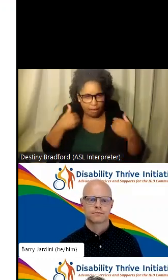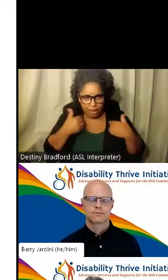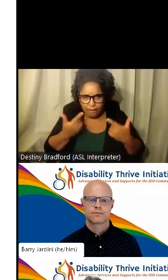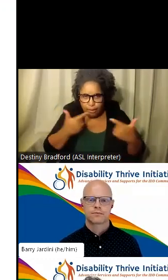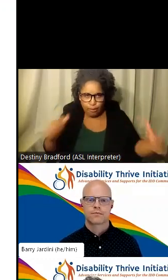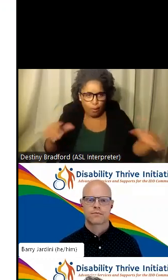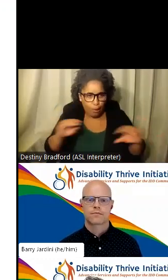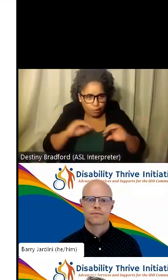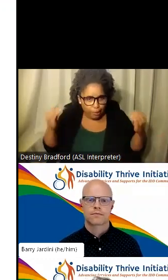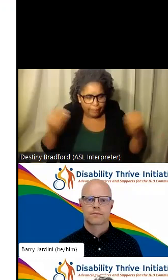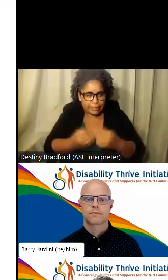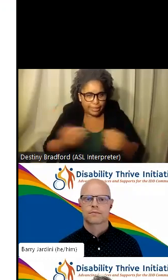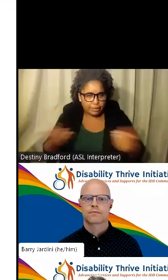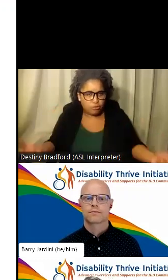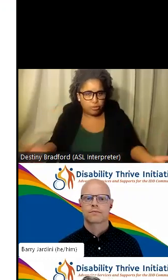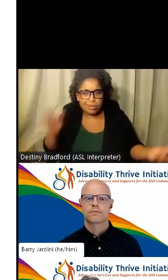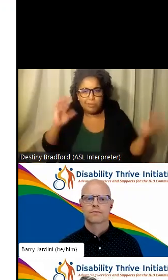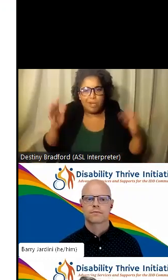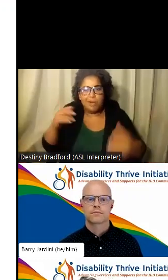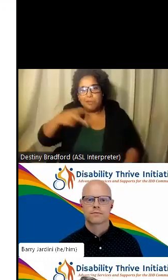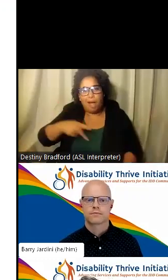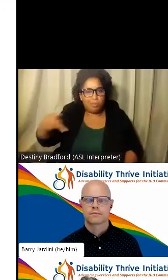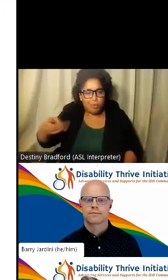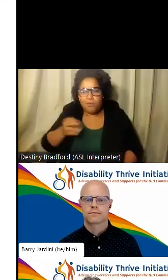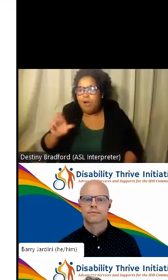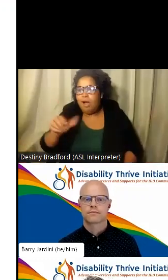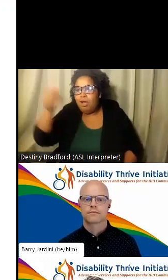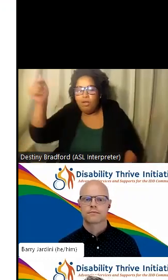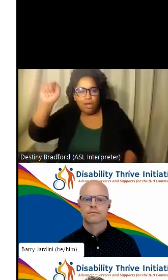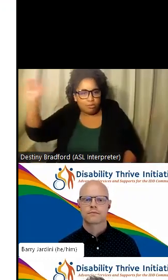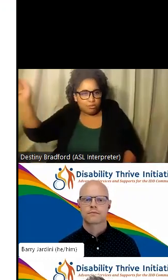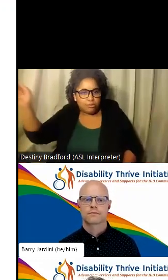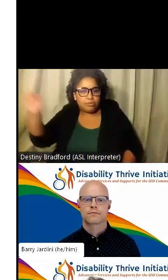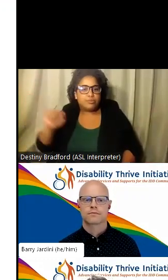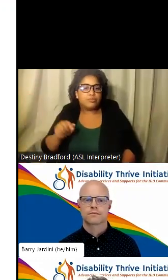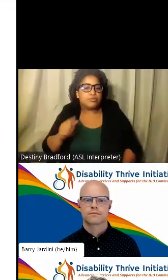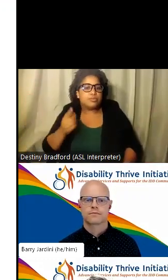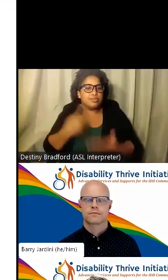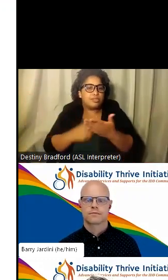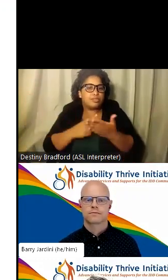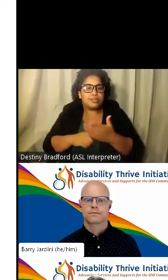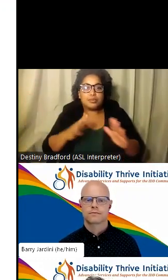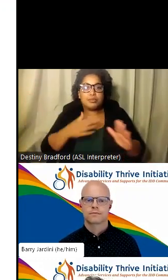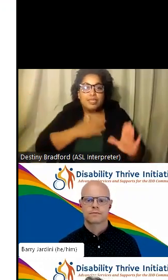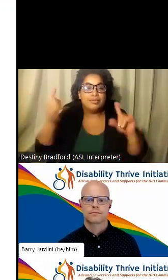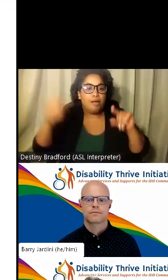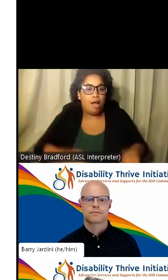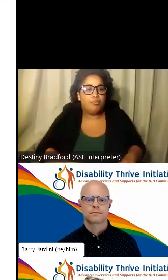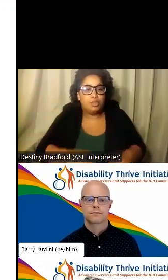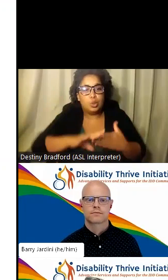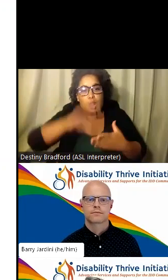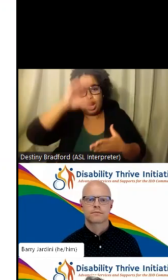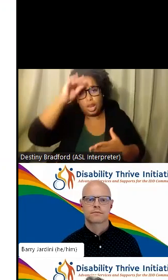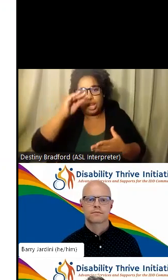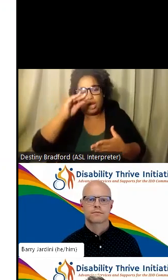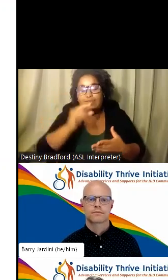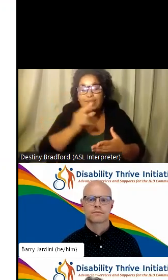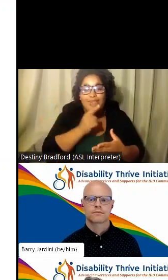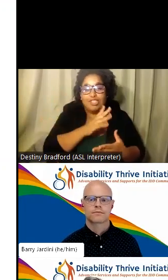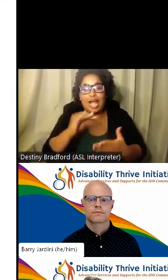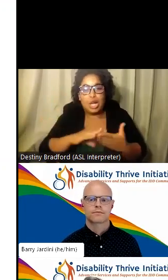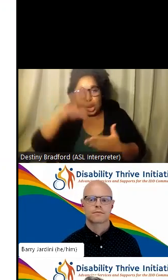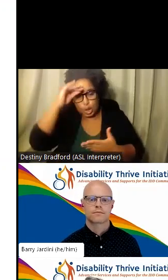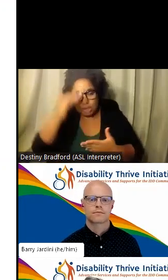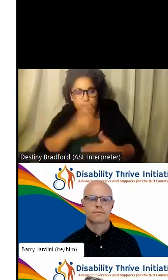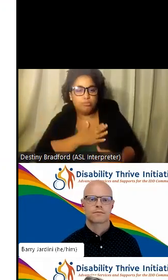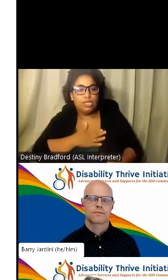of an organization as maybe PathPoint or some of the others spoken about. Please still come to the Lunch and Learn. We'll have information there, people